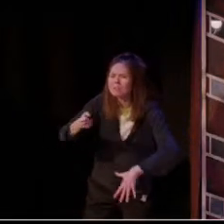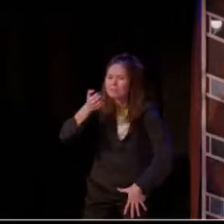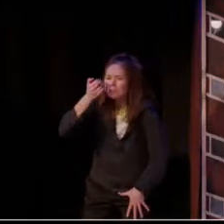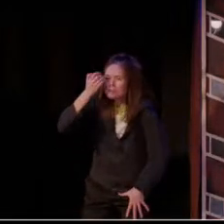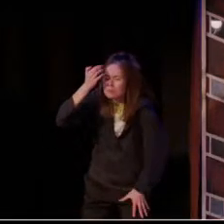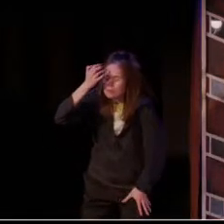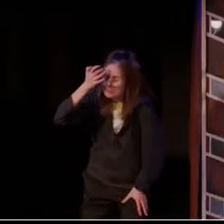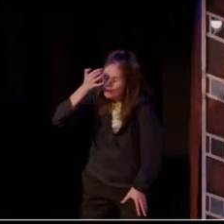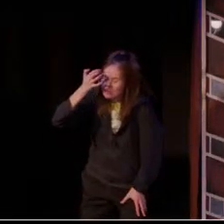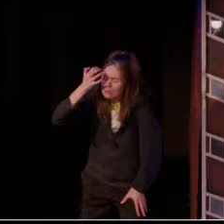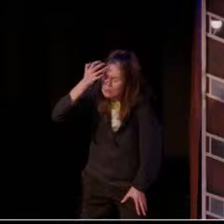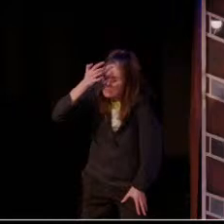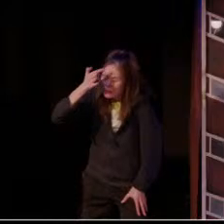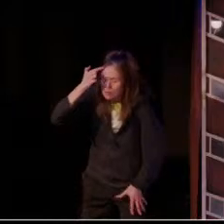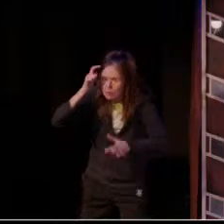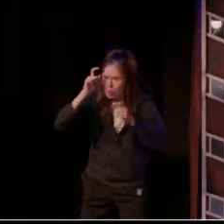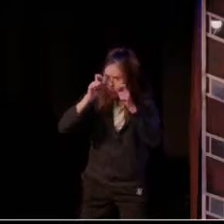me.